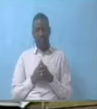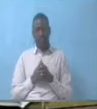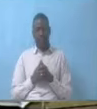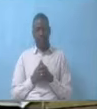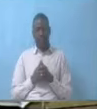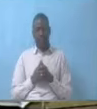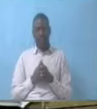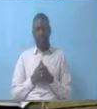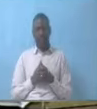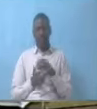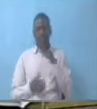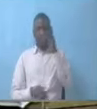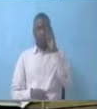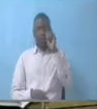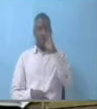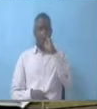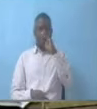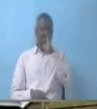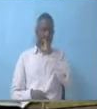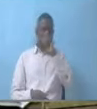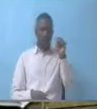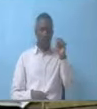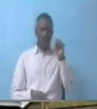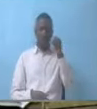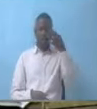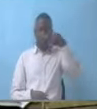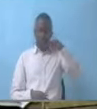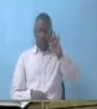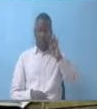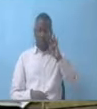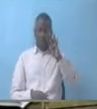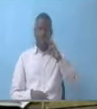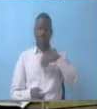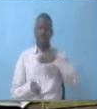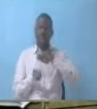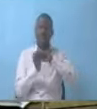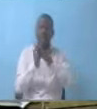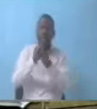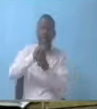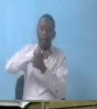Decree 14? Yes. It's an amendment